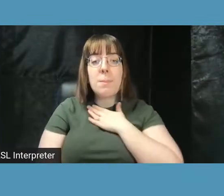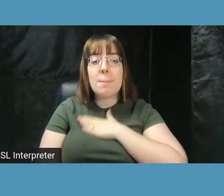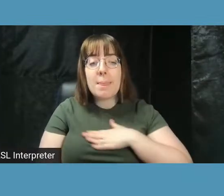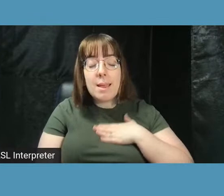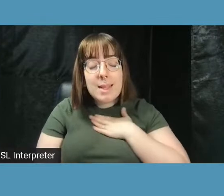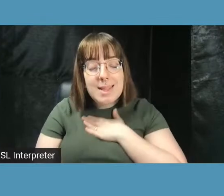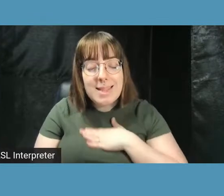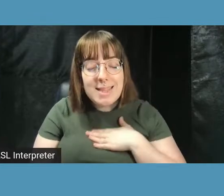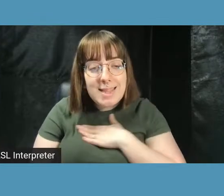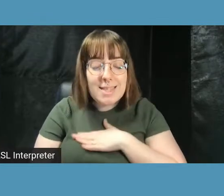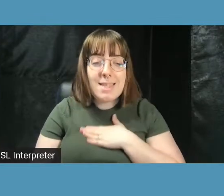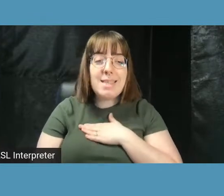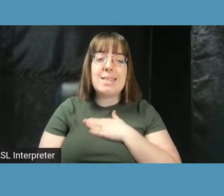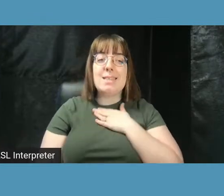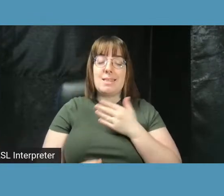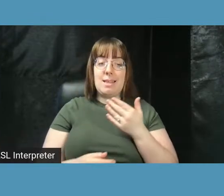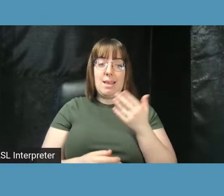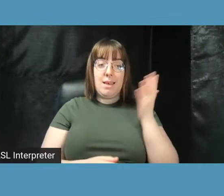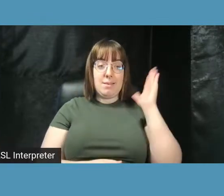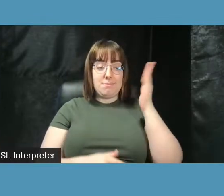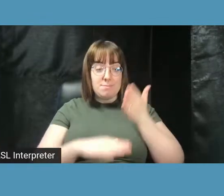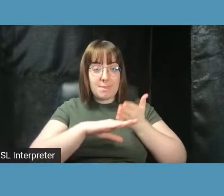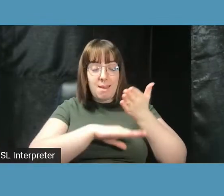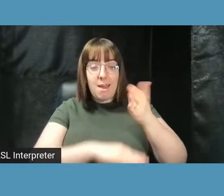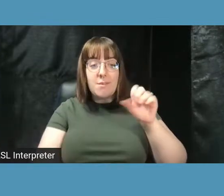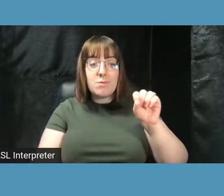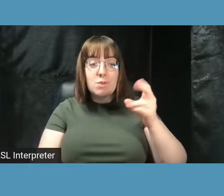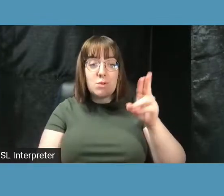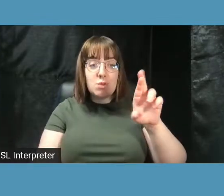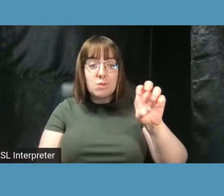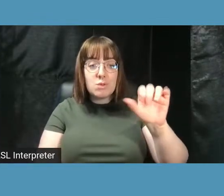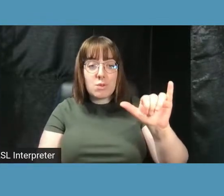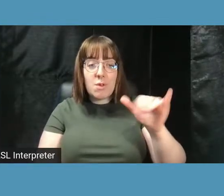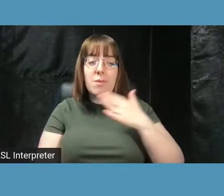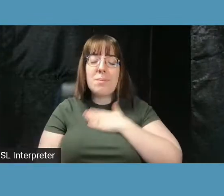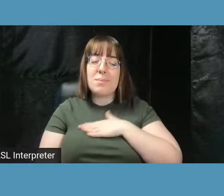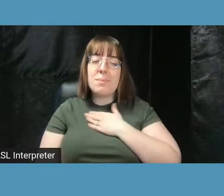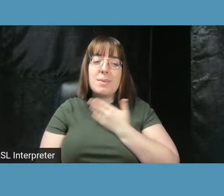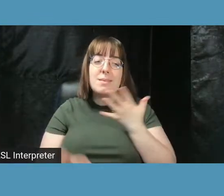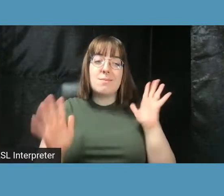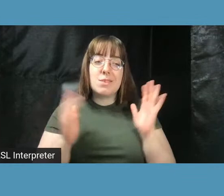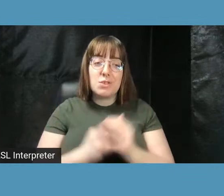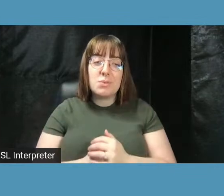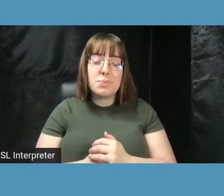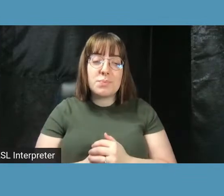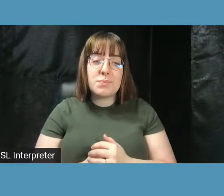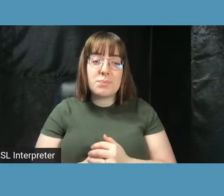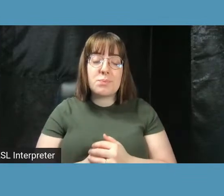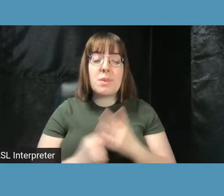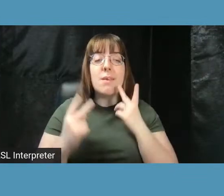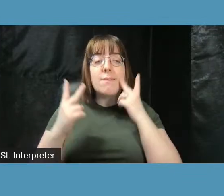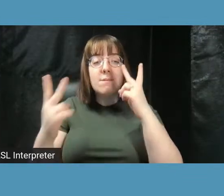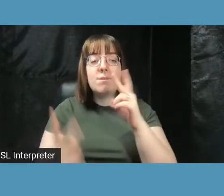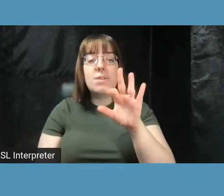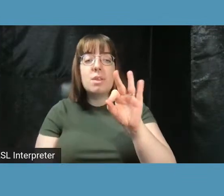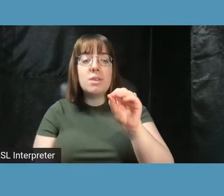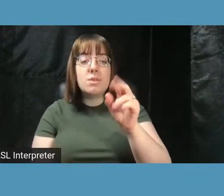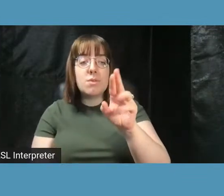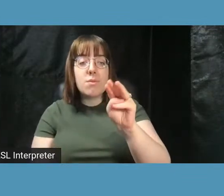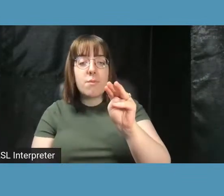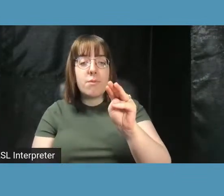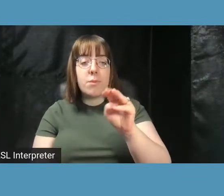complete the post-event survey and feedback form, which you'll be receiving via email. Visit the forum on our website